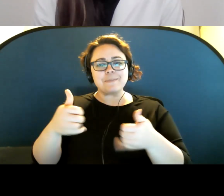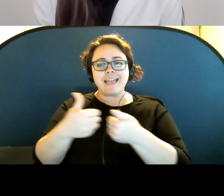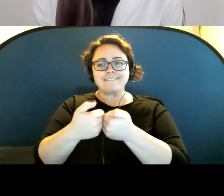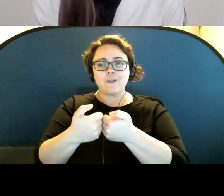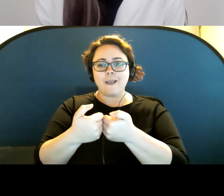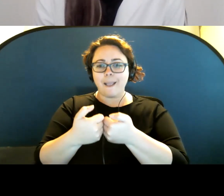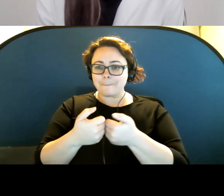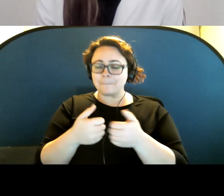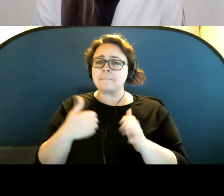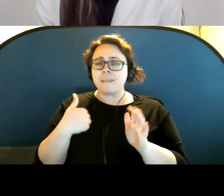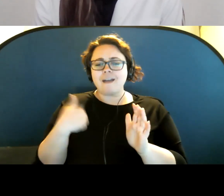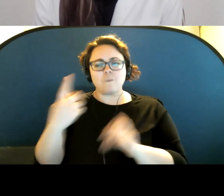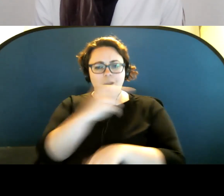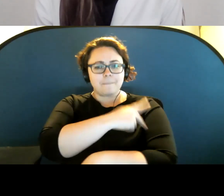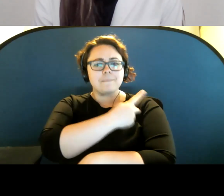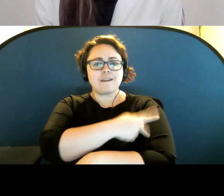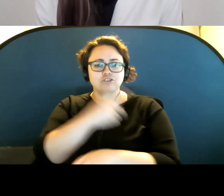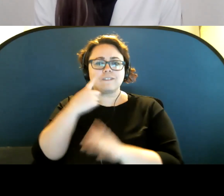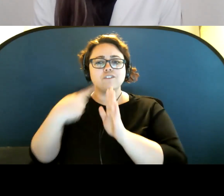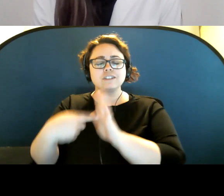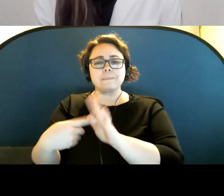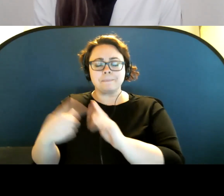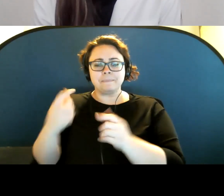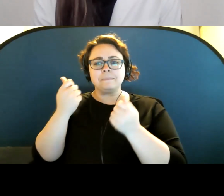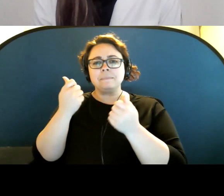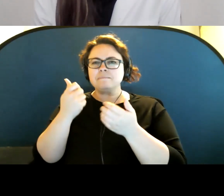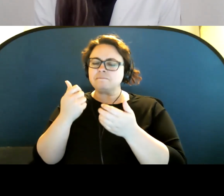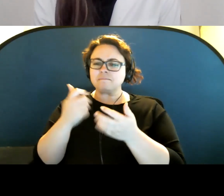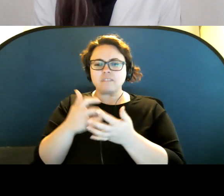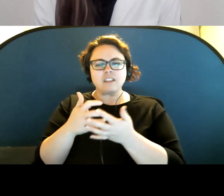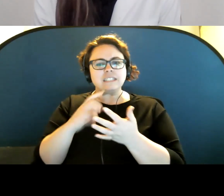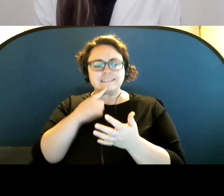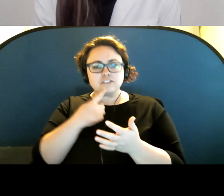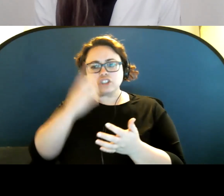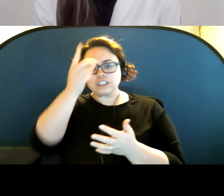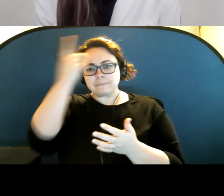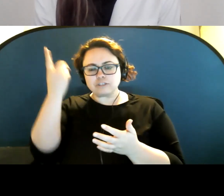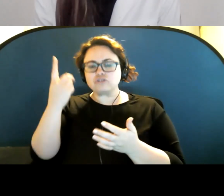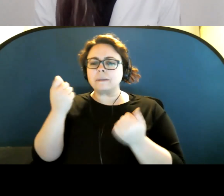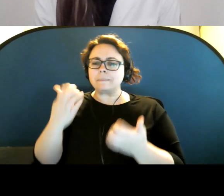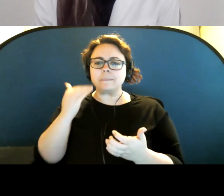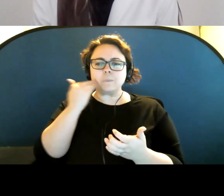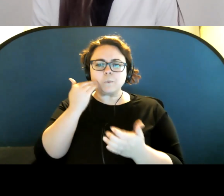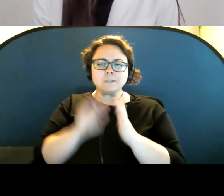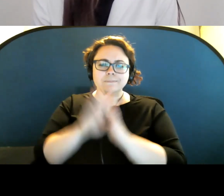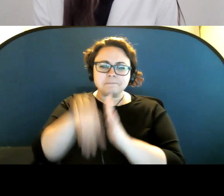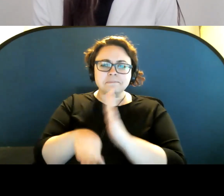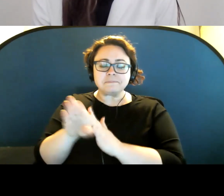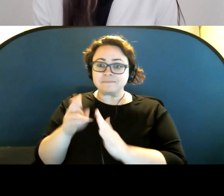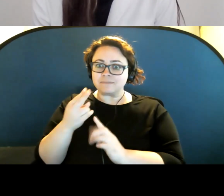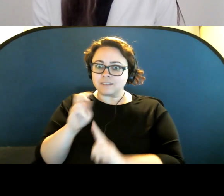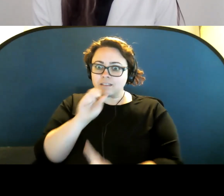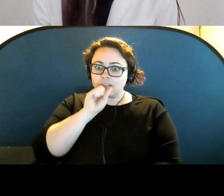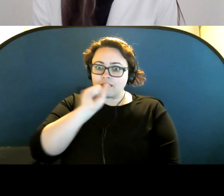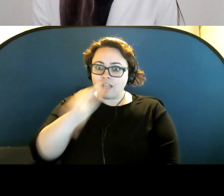pretty severe dementia, who has a lot of behavioral issues and mood problems. And he actually loves to play video